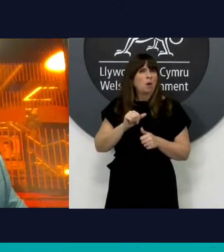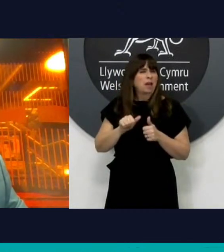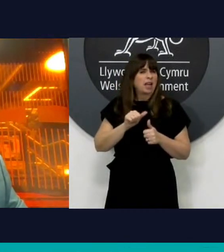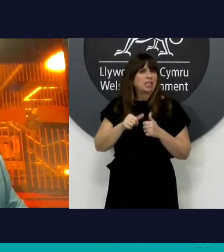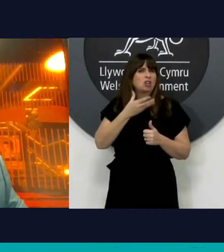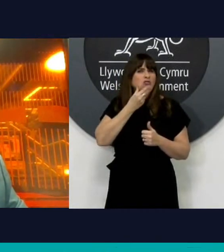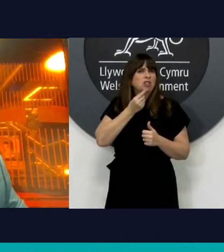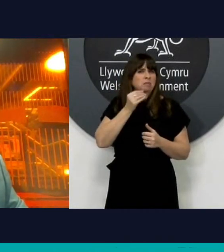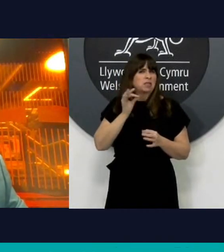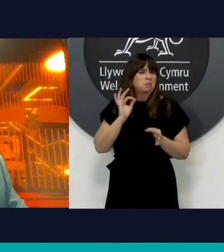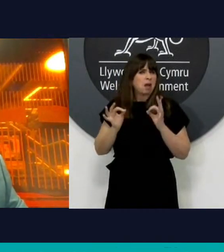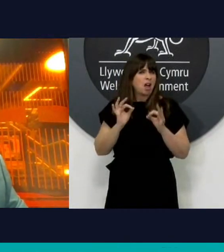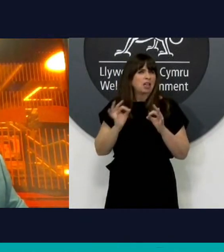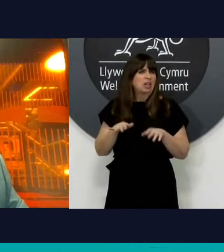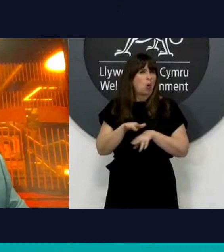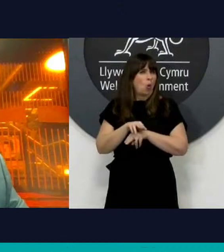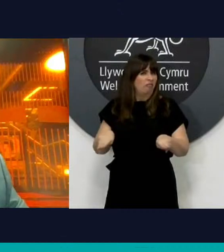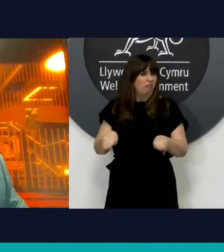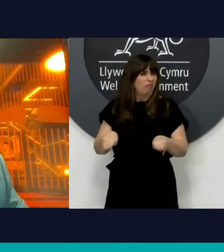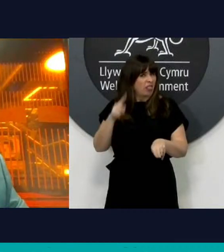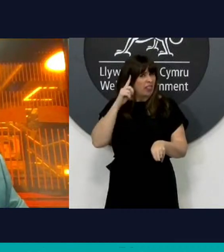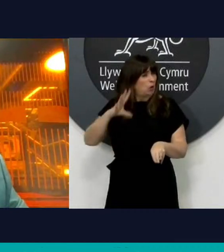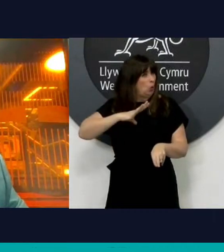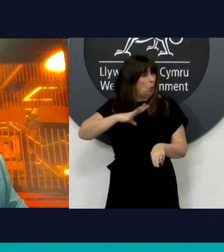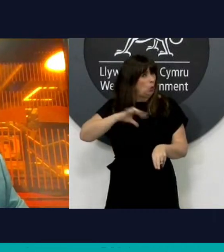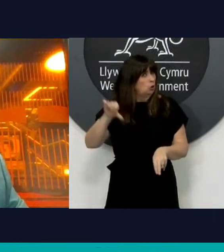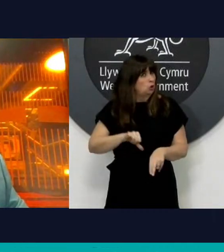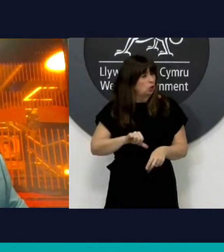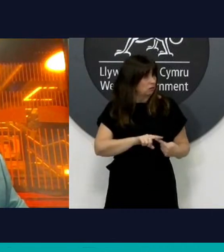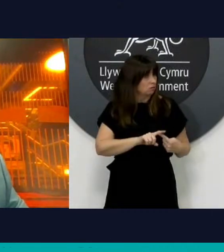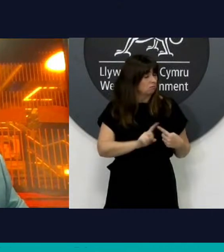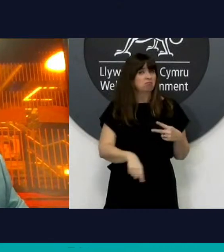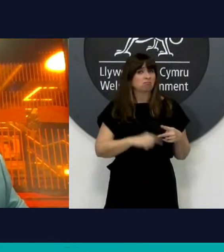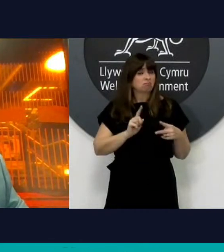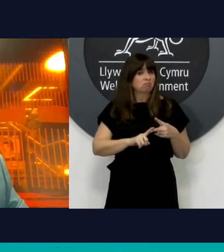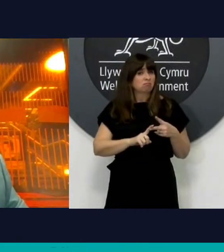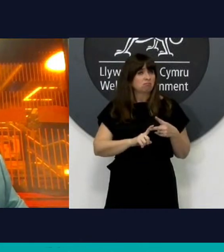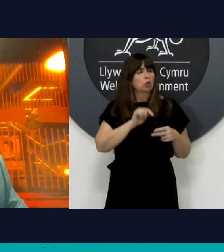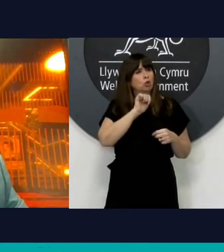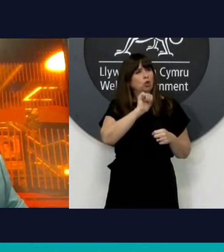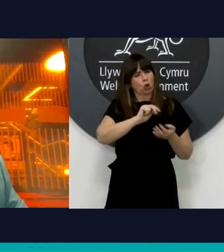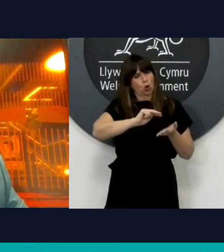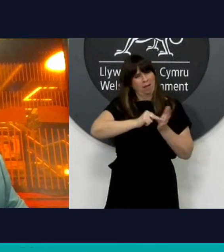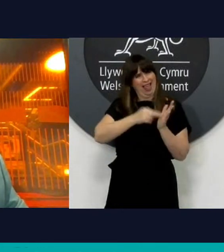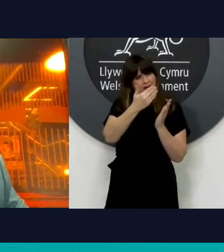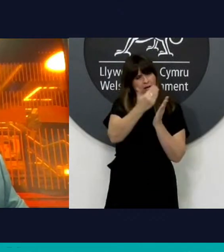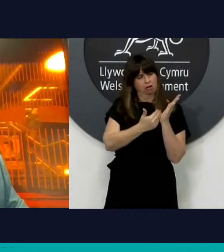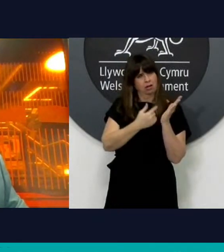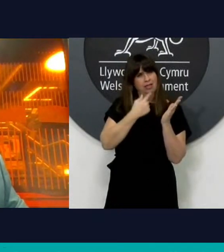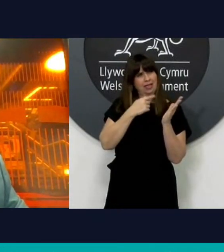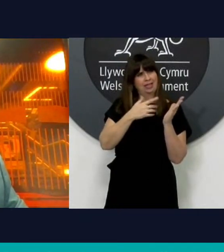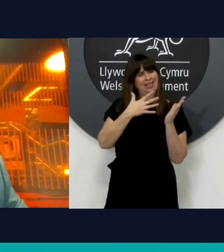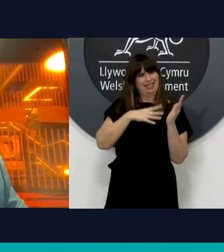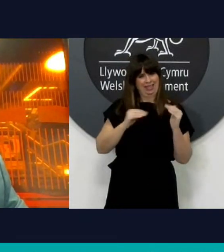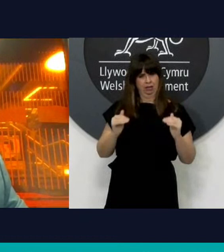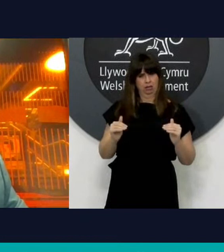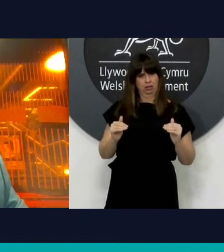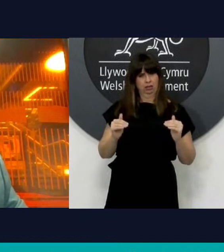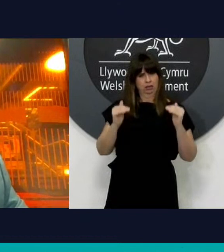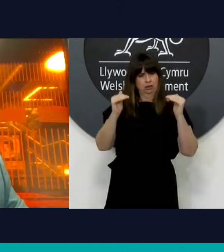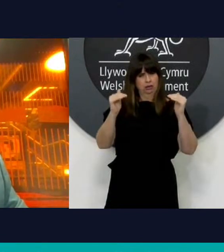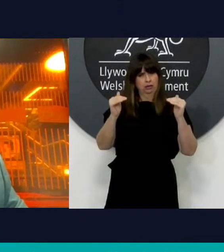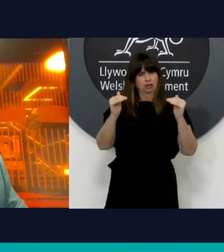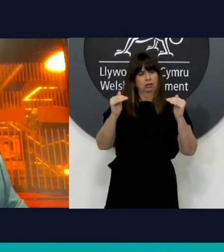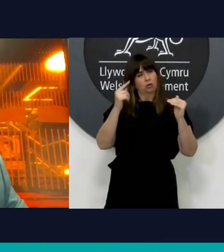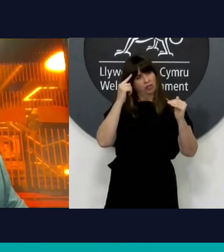Christmas party? And given that your own COVID control plan says a move to COVID urgent would be